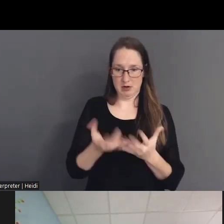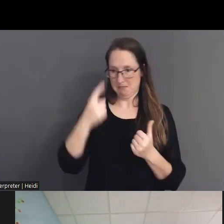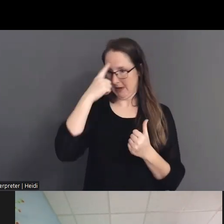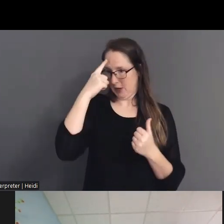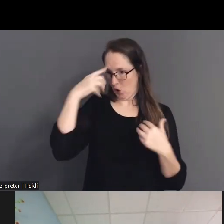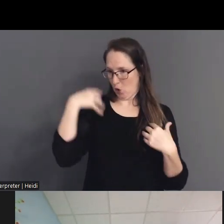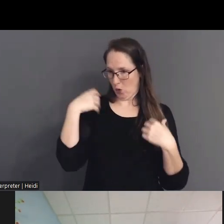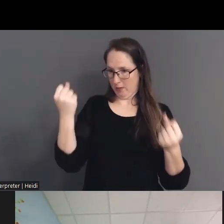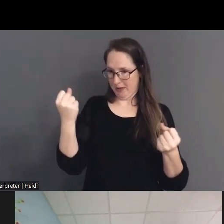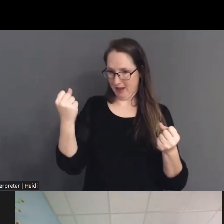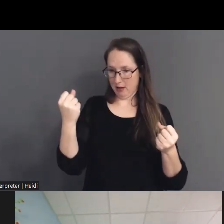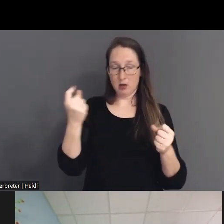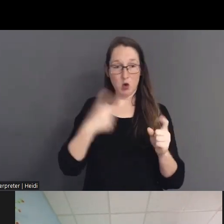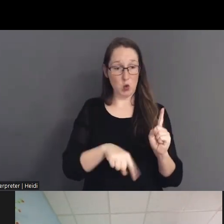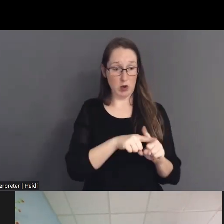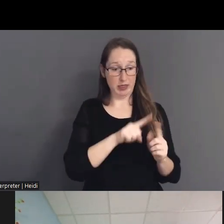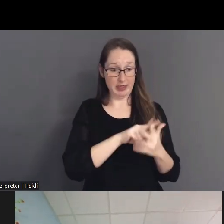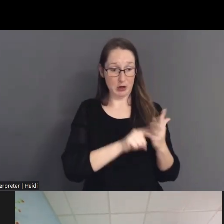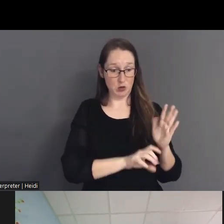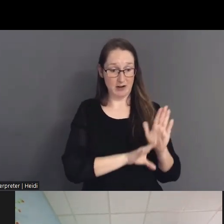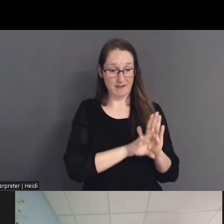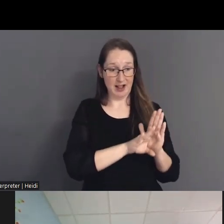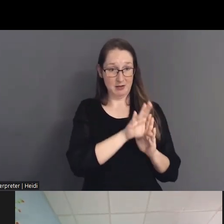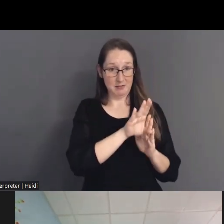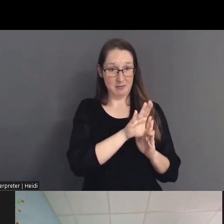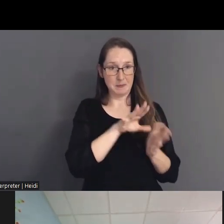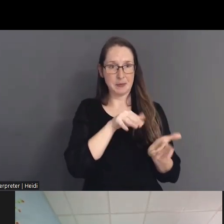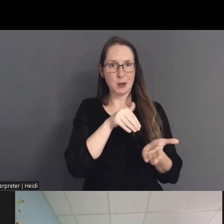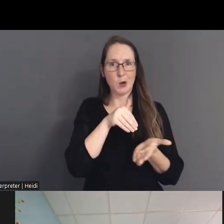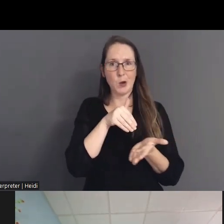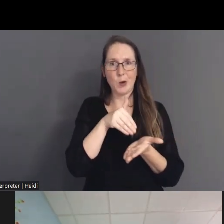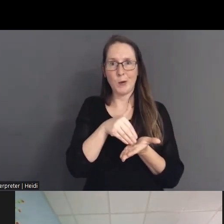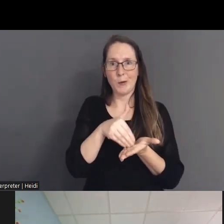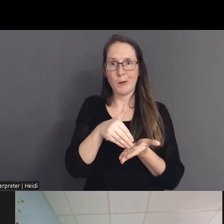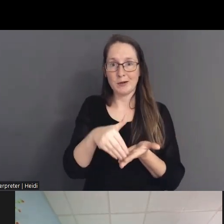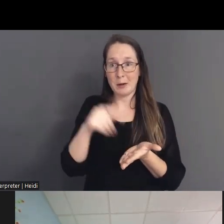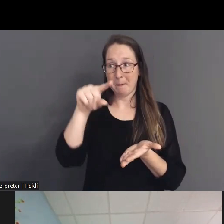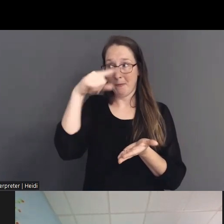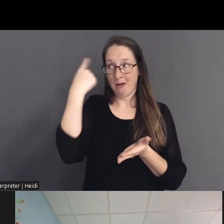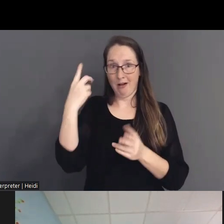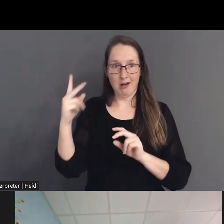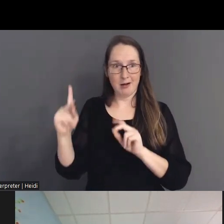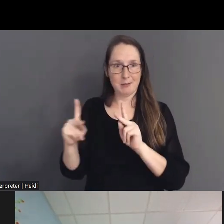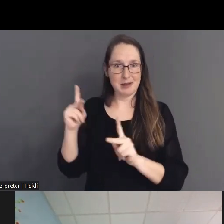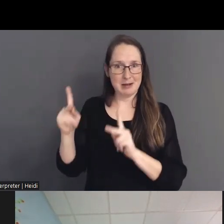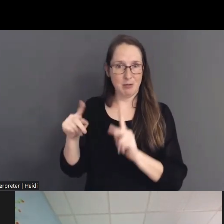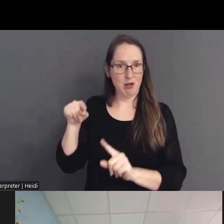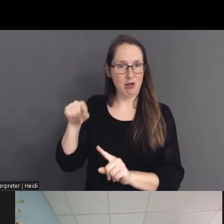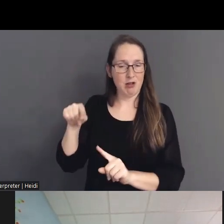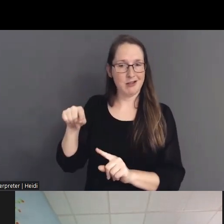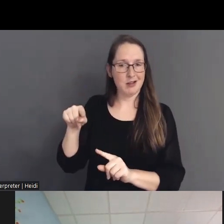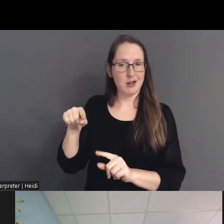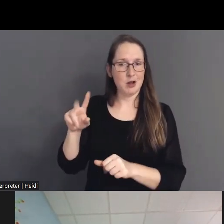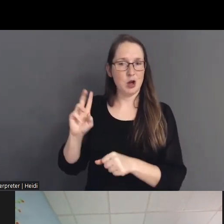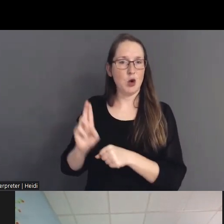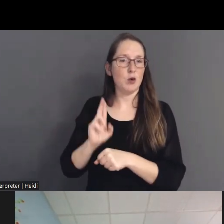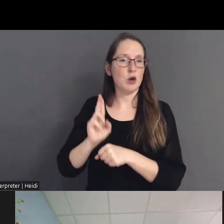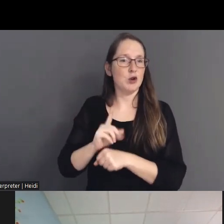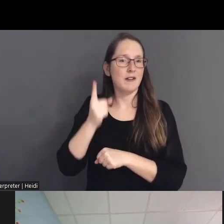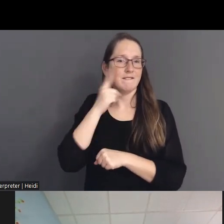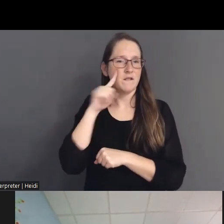those were being developed, often Black people were being used